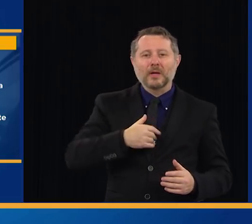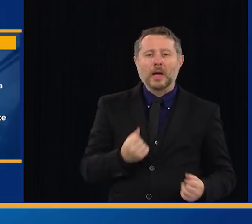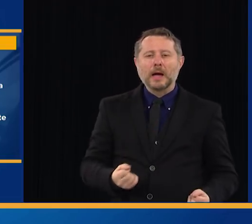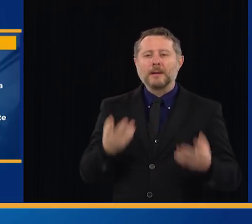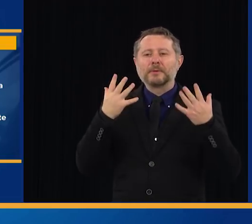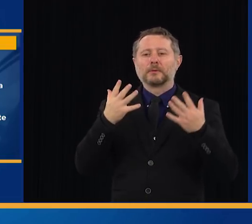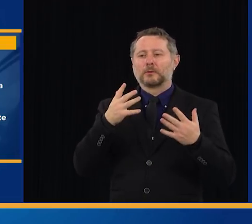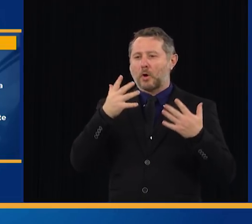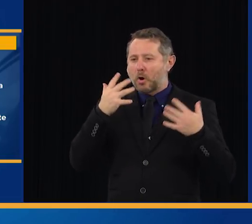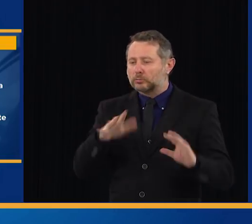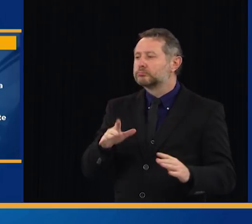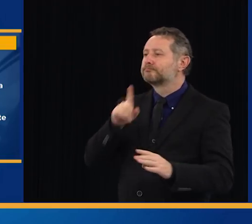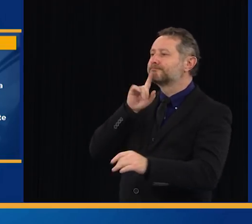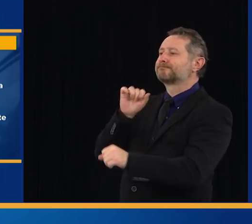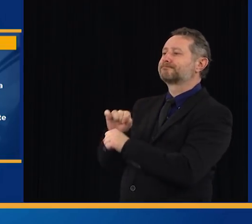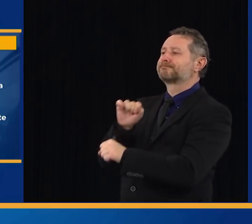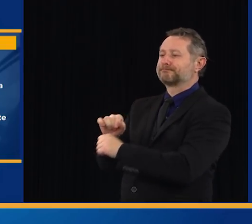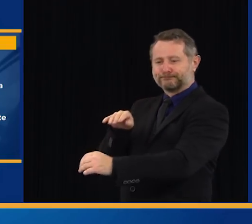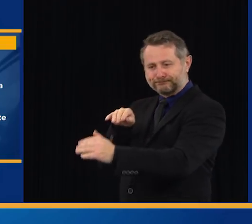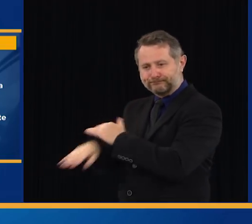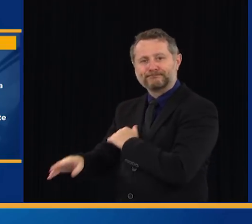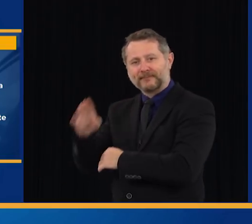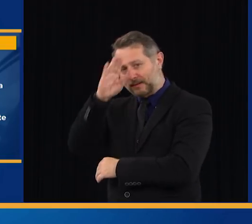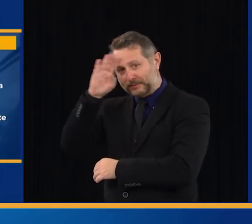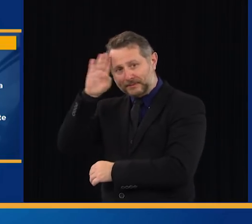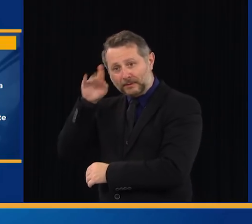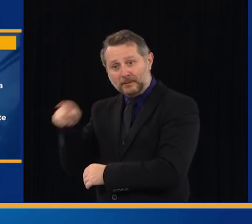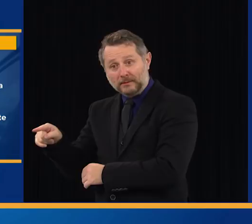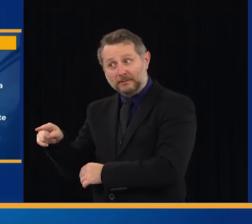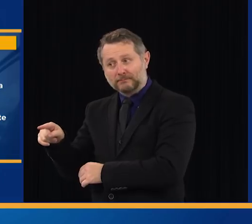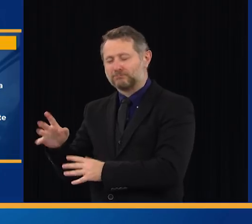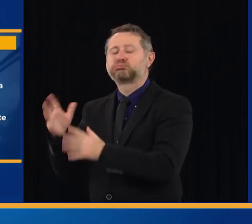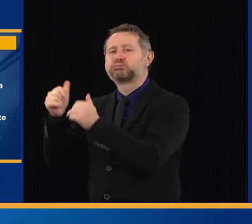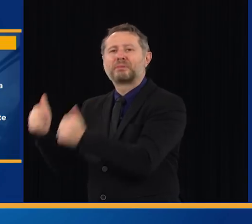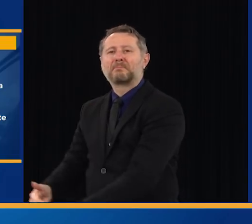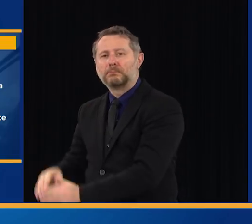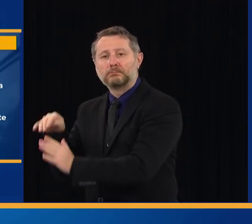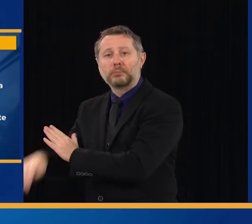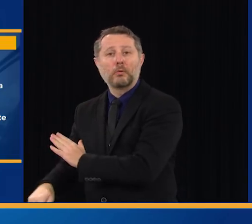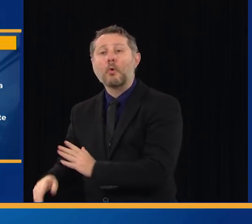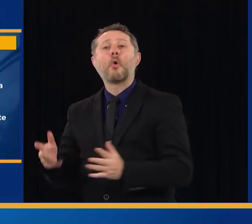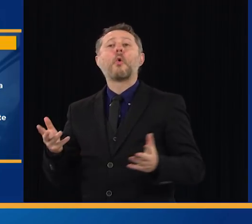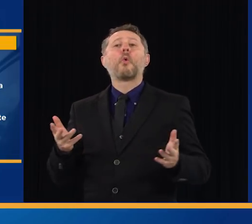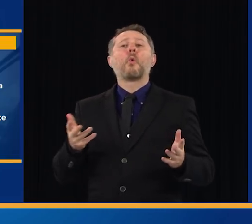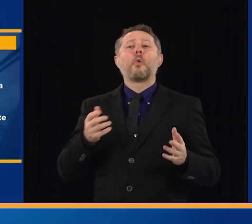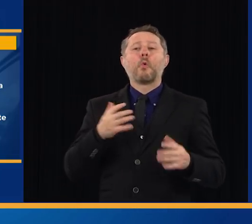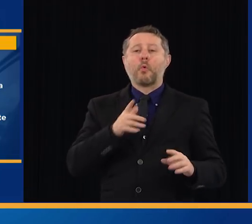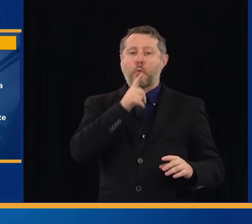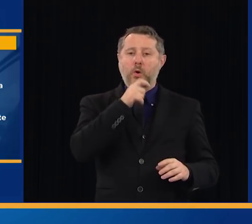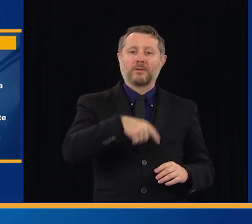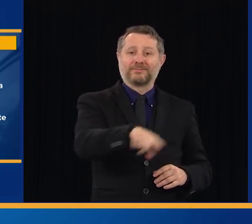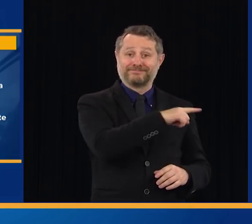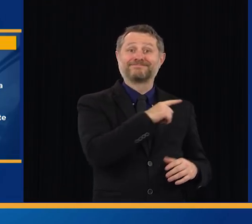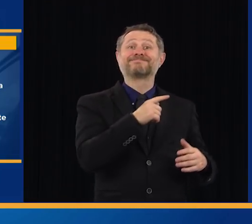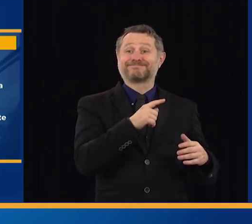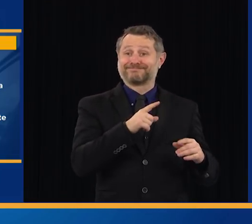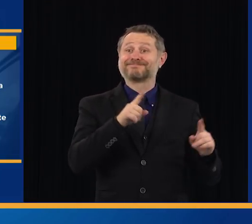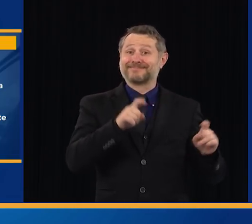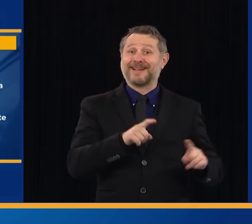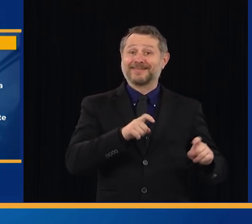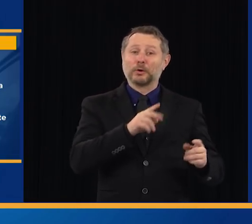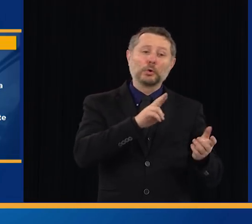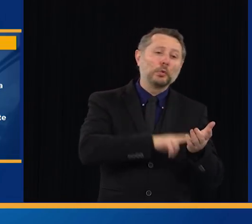walk into a hospital, okay? Or how many people get tested in a nursing home. If you have